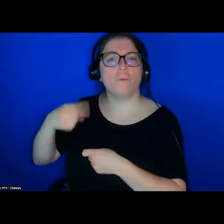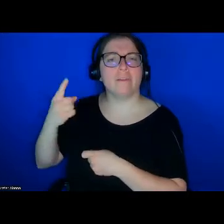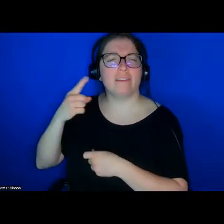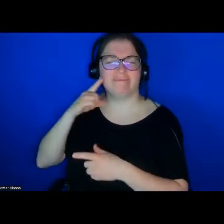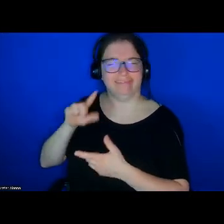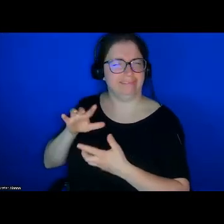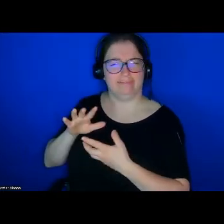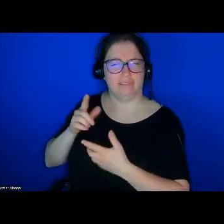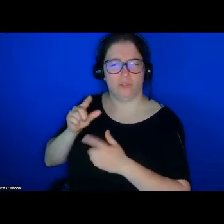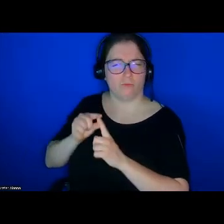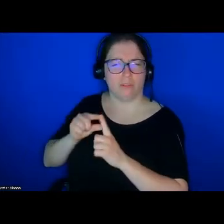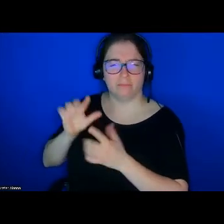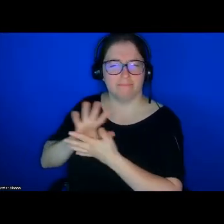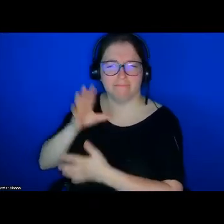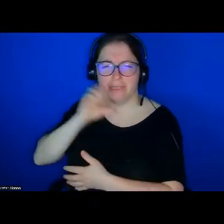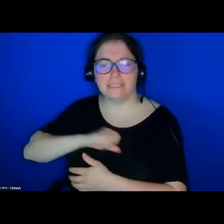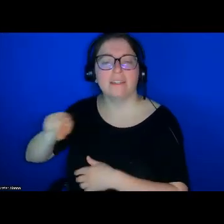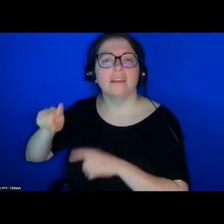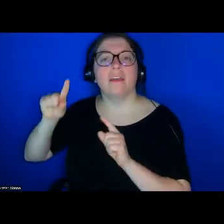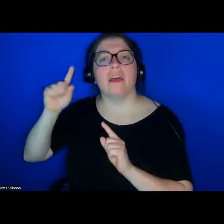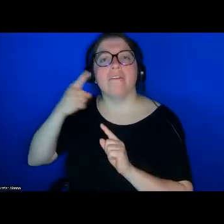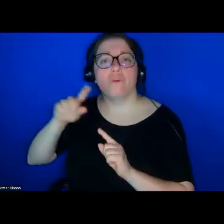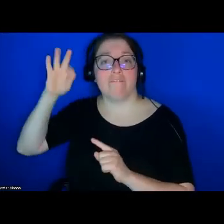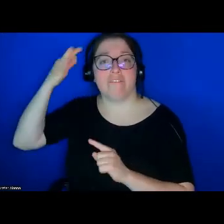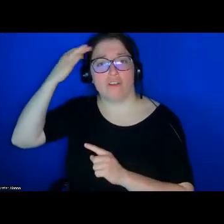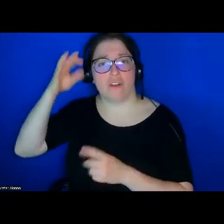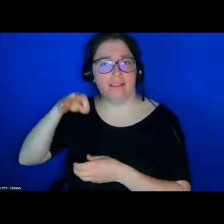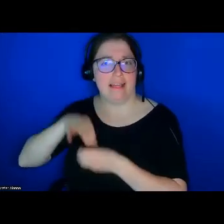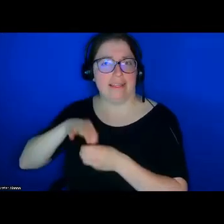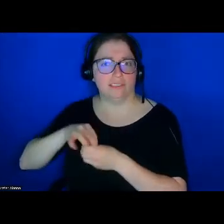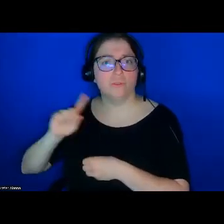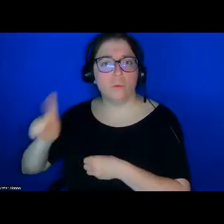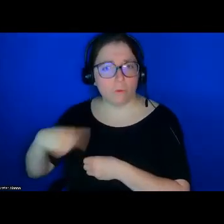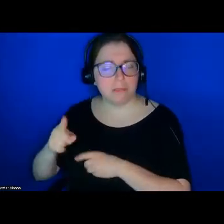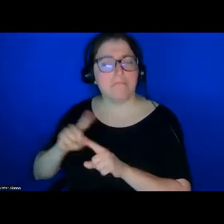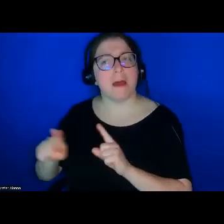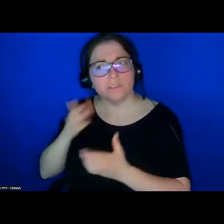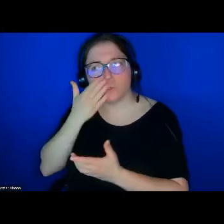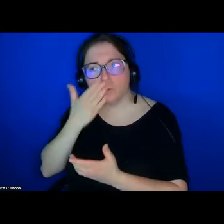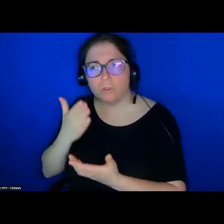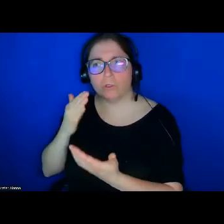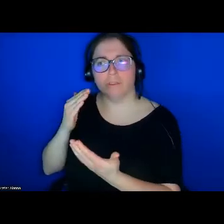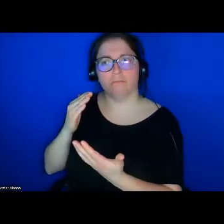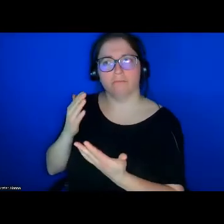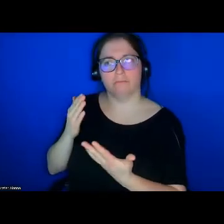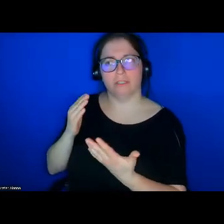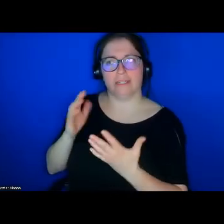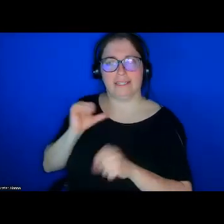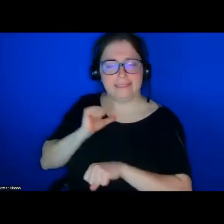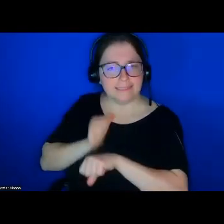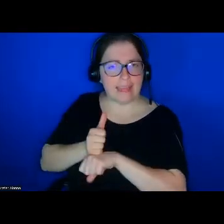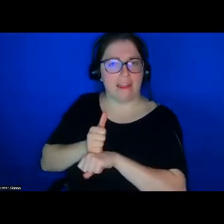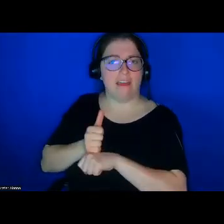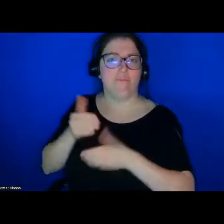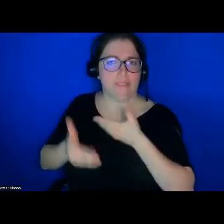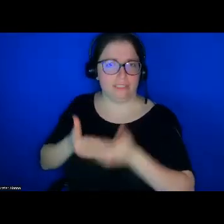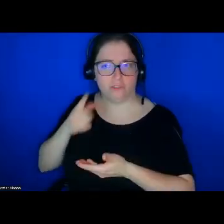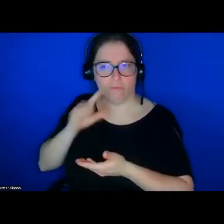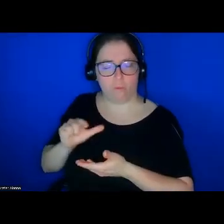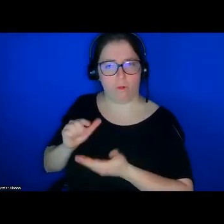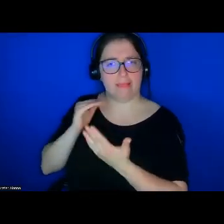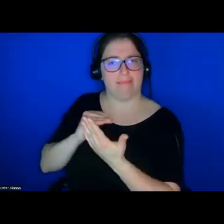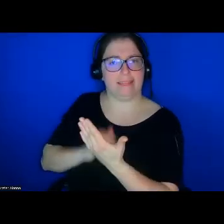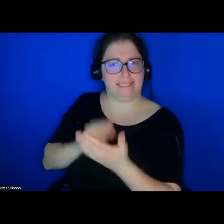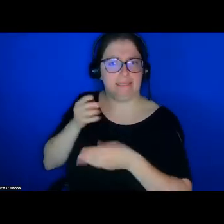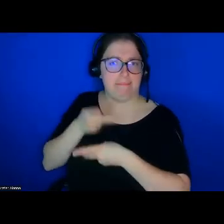but I think it provides a useful set of procedures to conduct this type of list maintenance so to identify